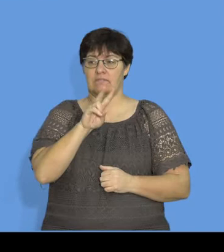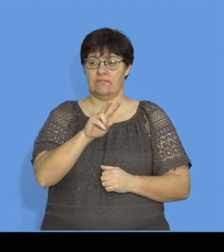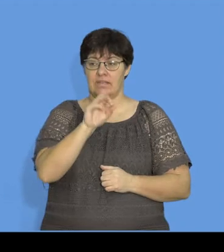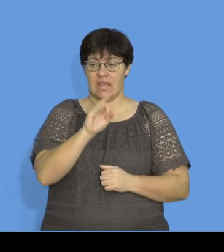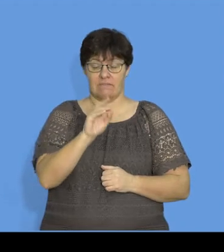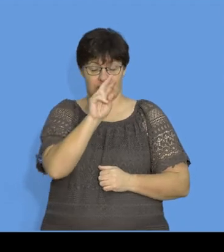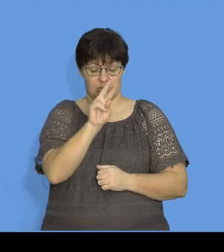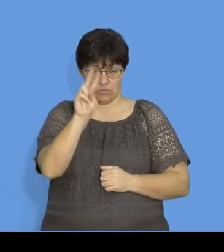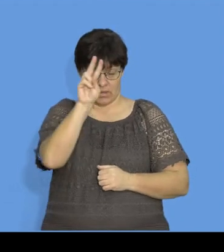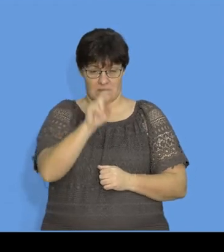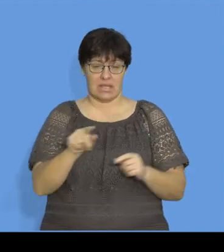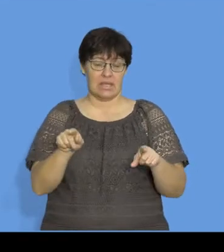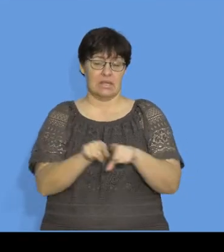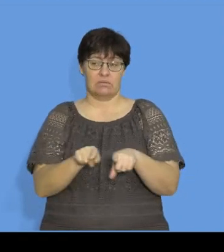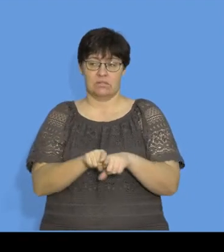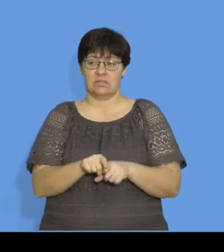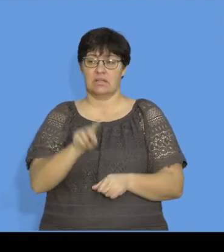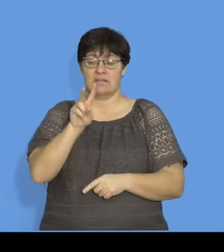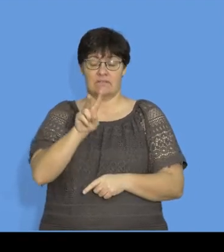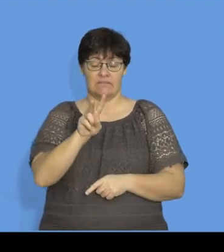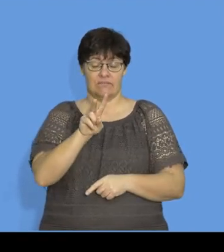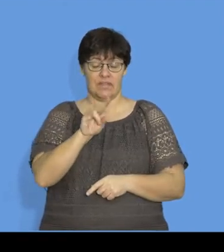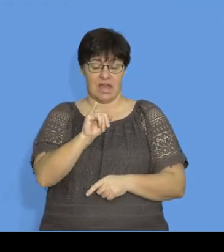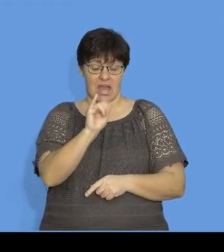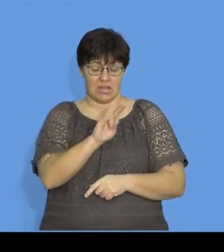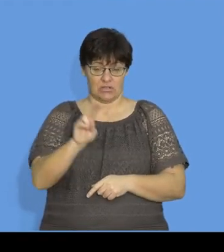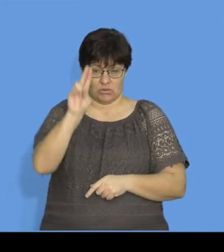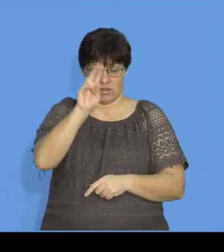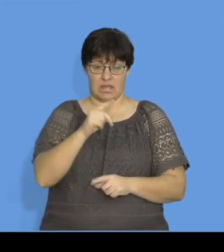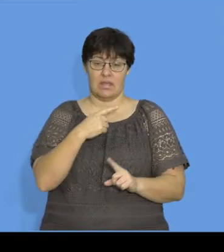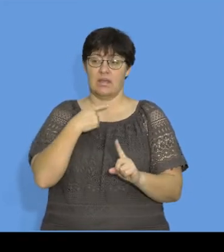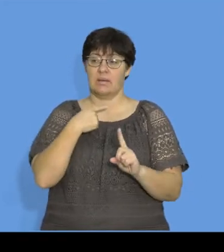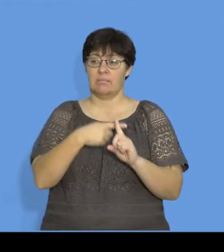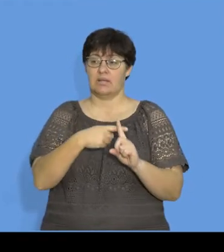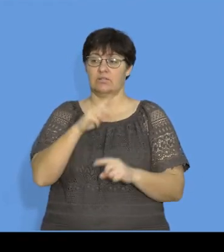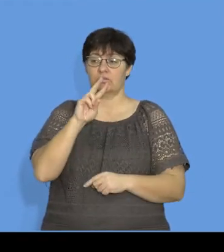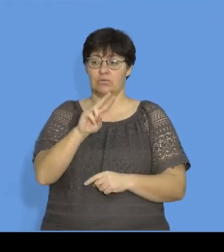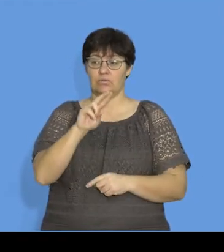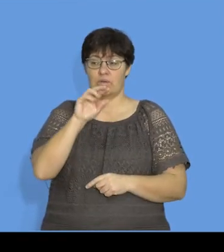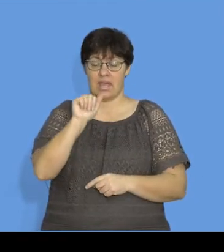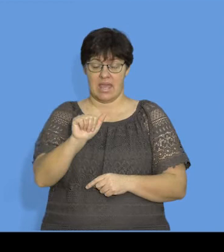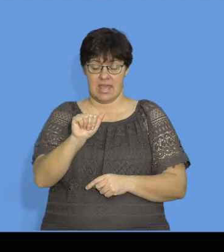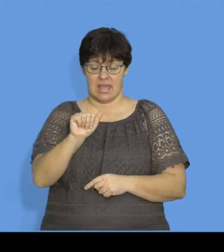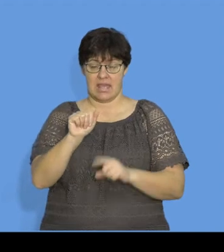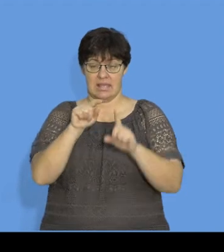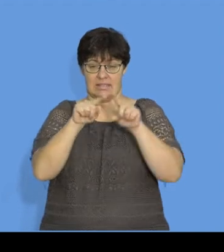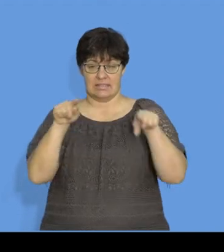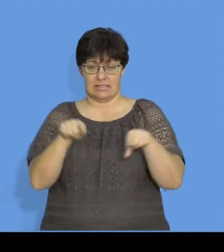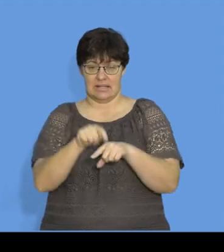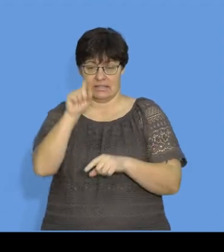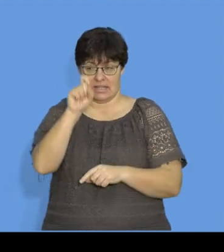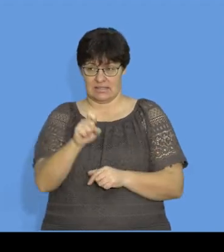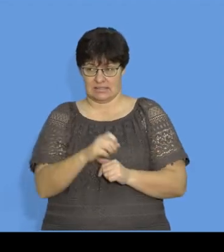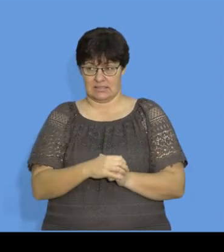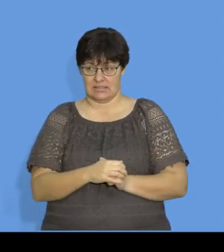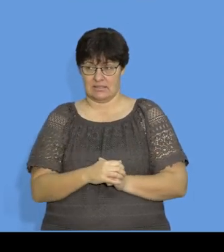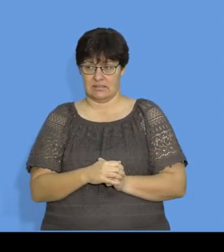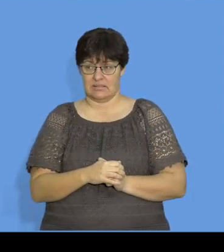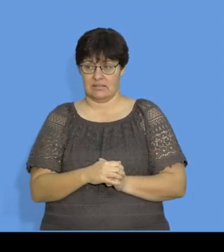squared equals VI squared plus 2A delta